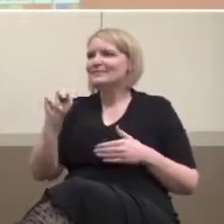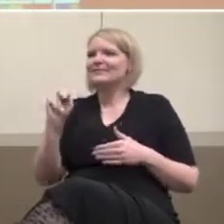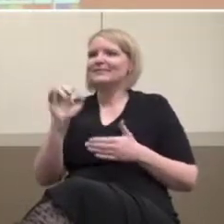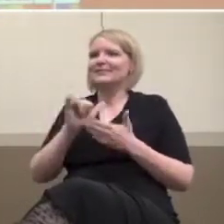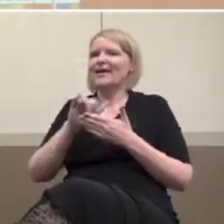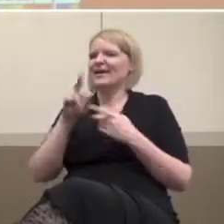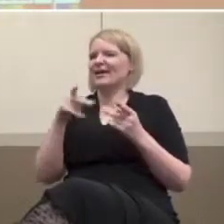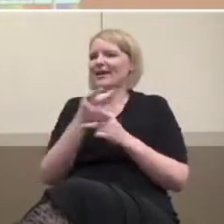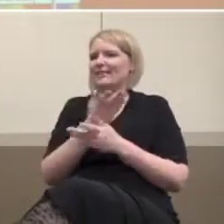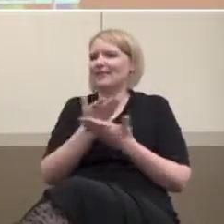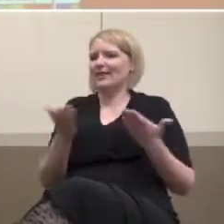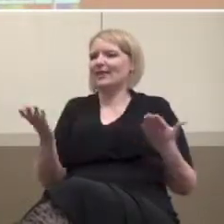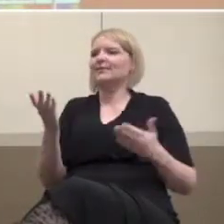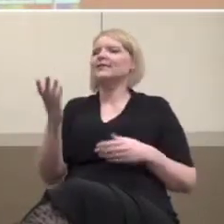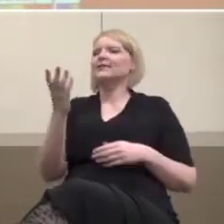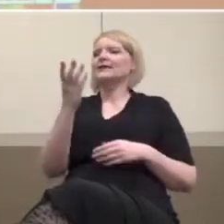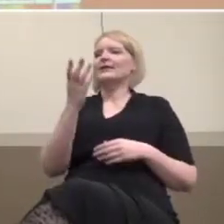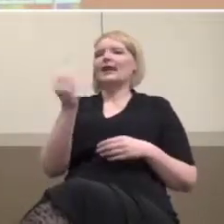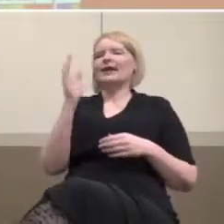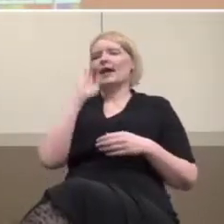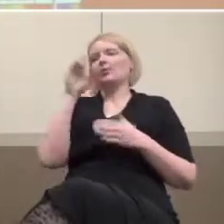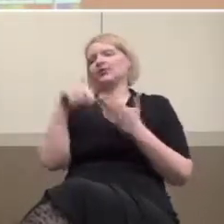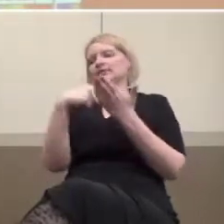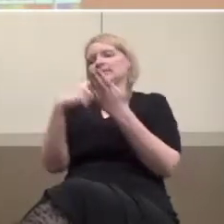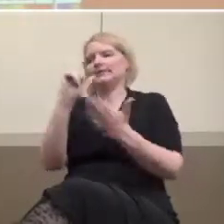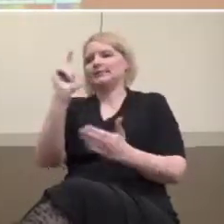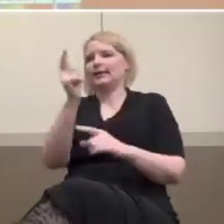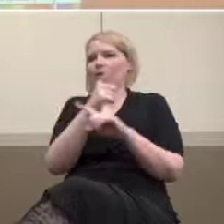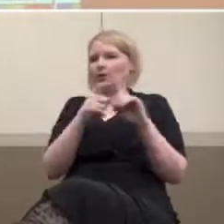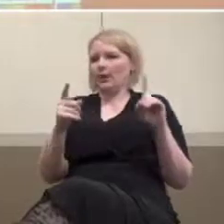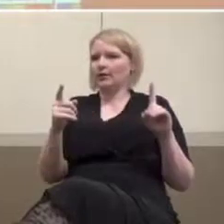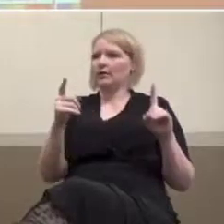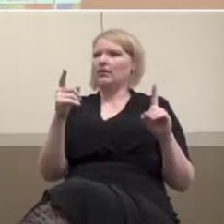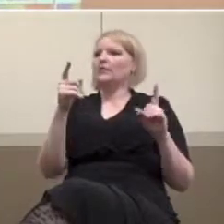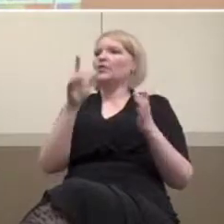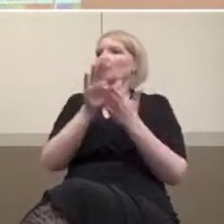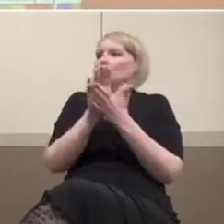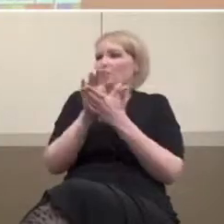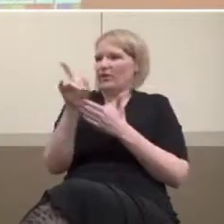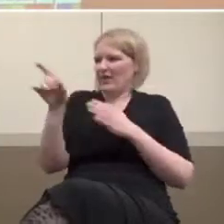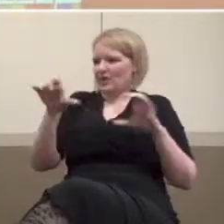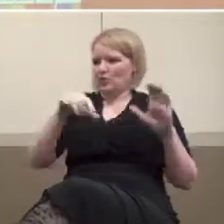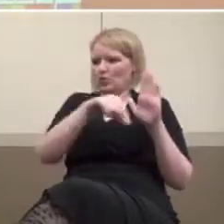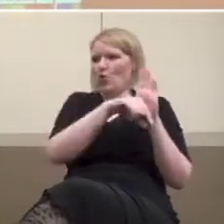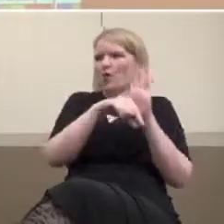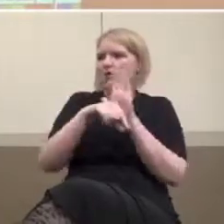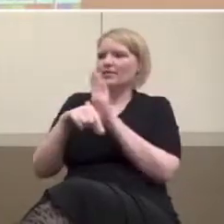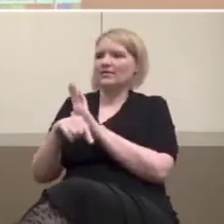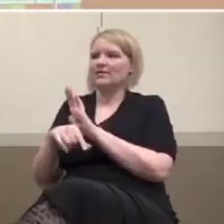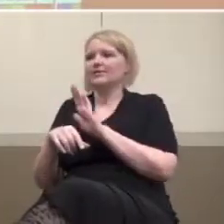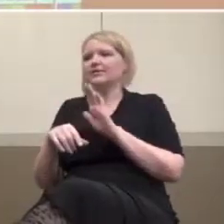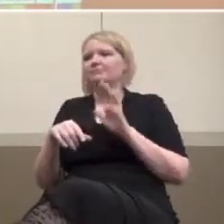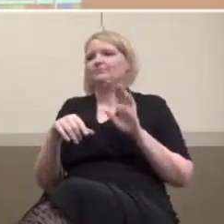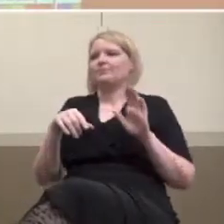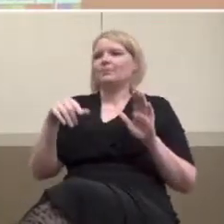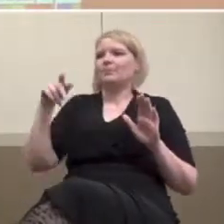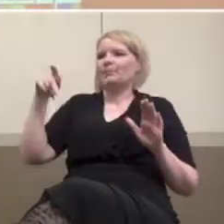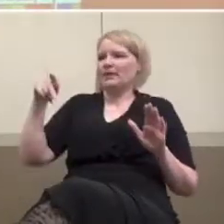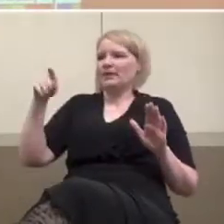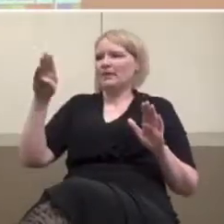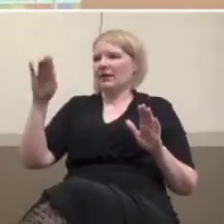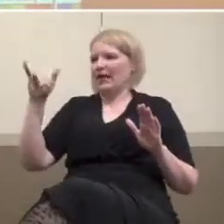things. And then I'll talk a little bit later, but the school does a quarterly PBIS